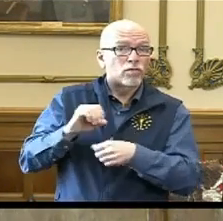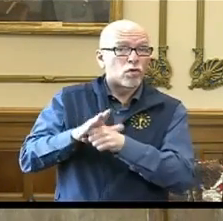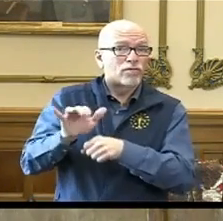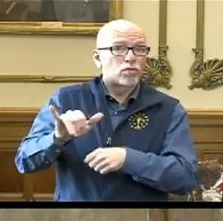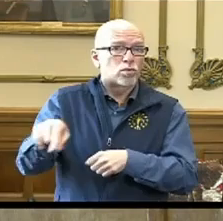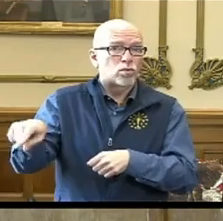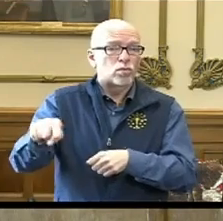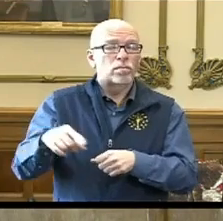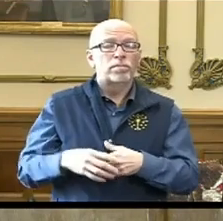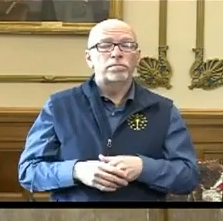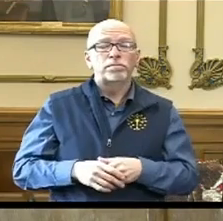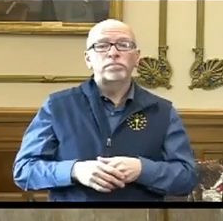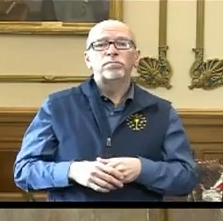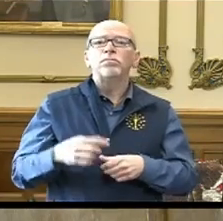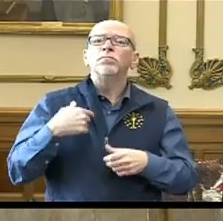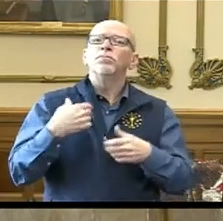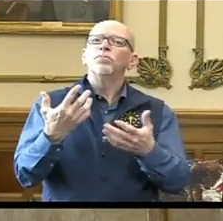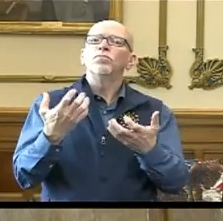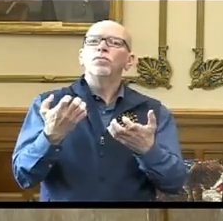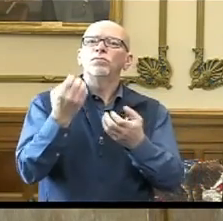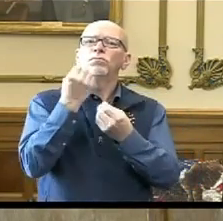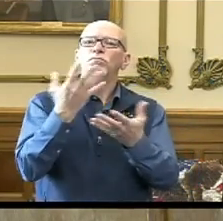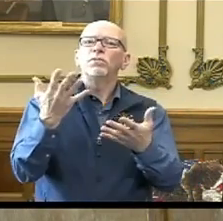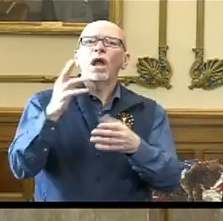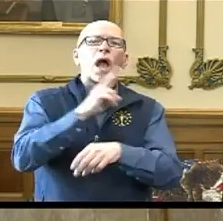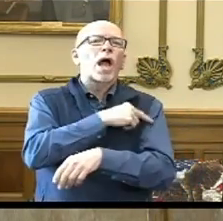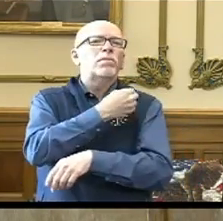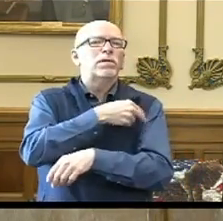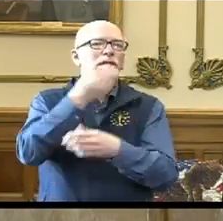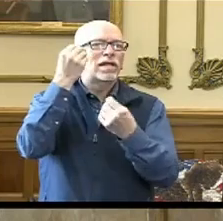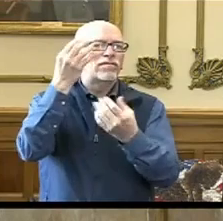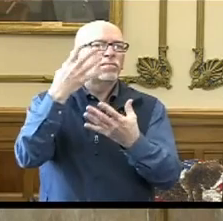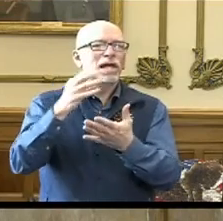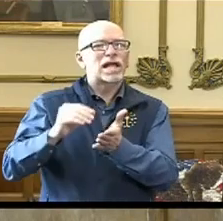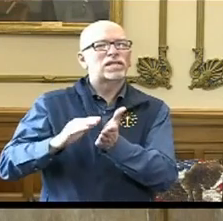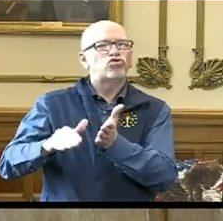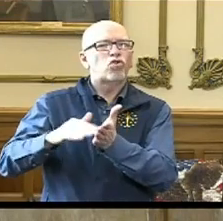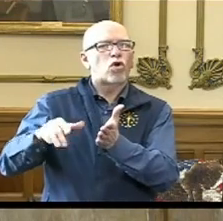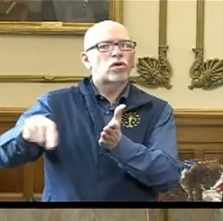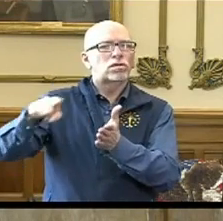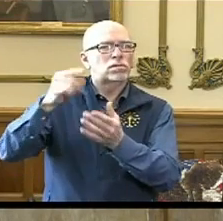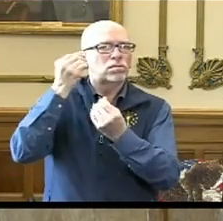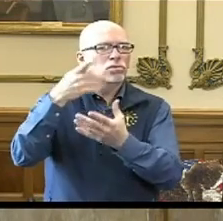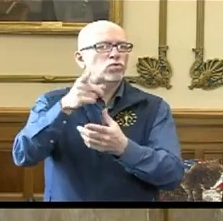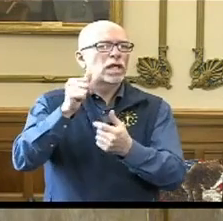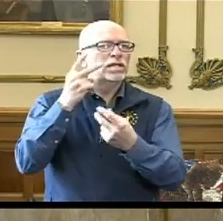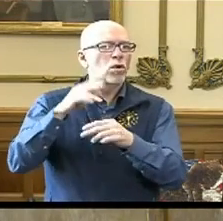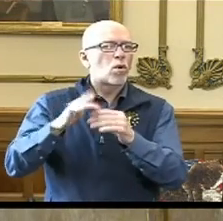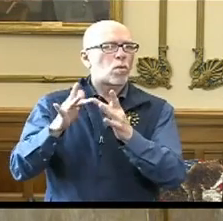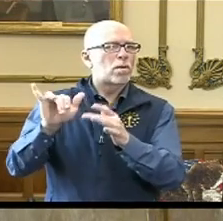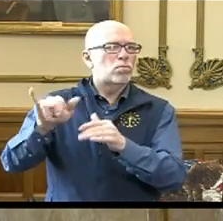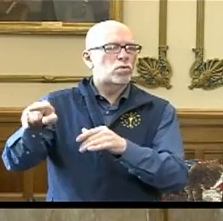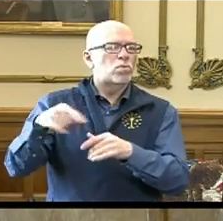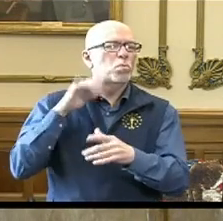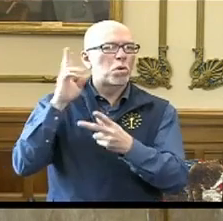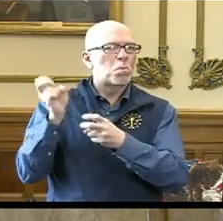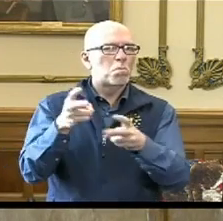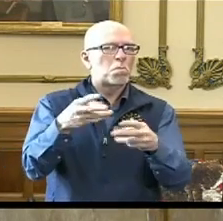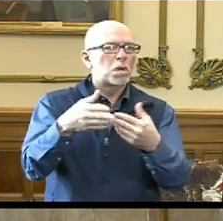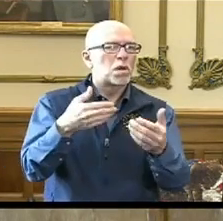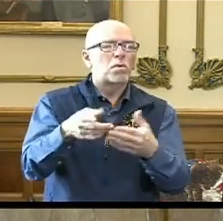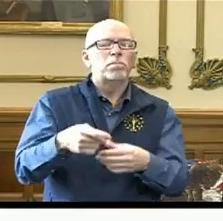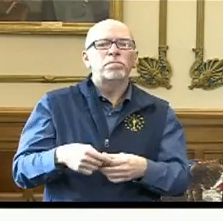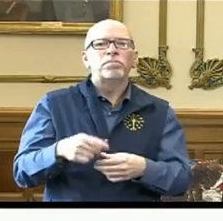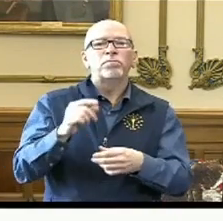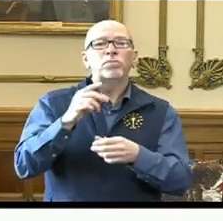COVID-19. I also want to provide some updated hospitalization and discharge data, which you should be able to see on our website. Our partners